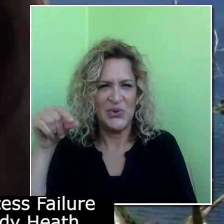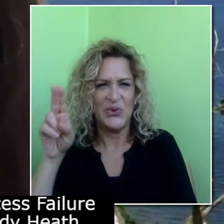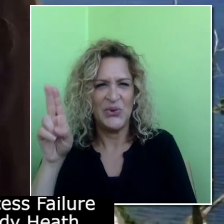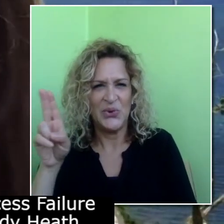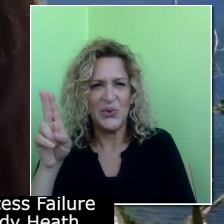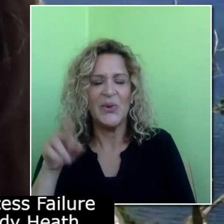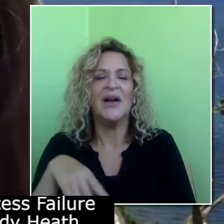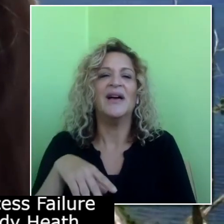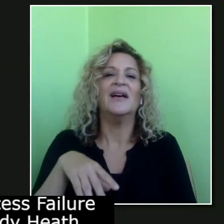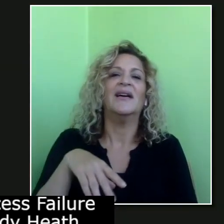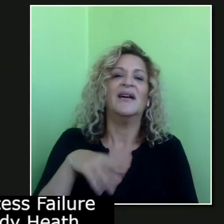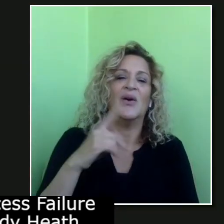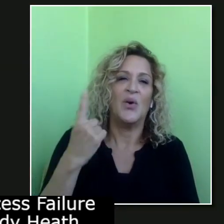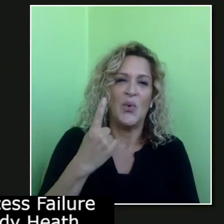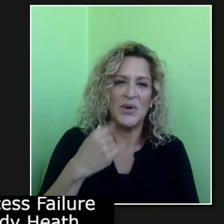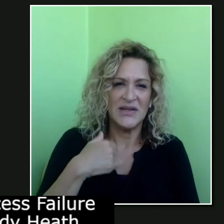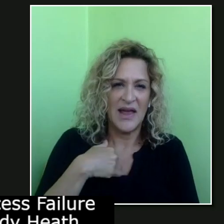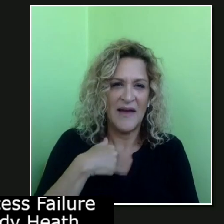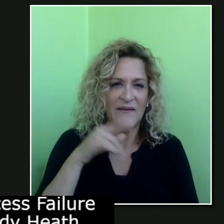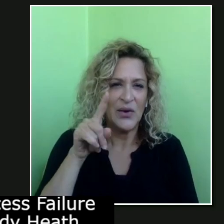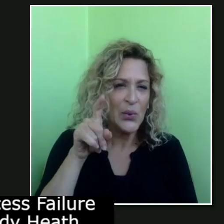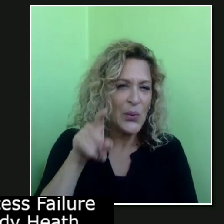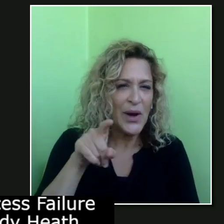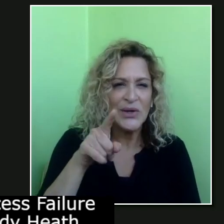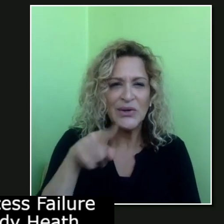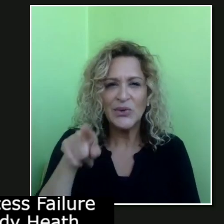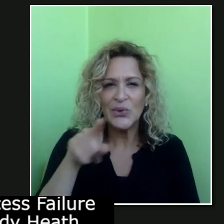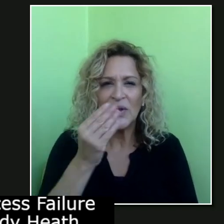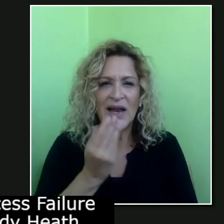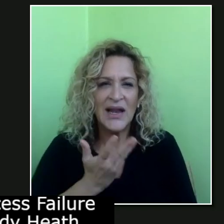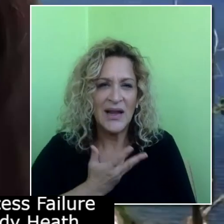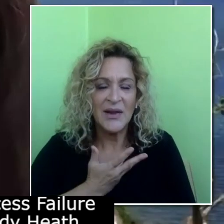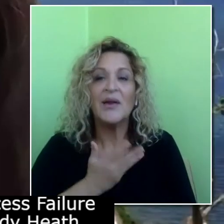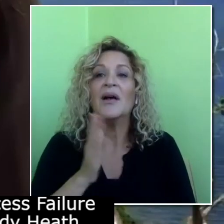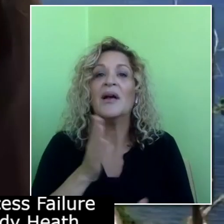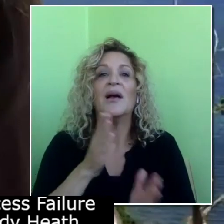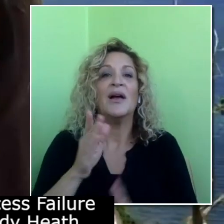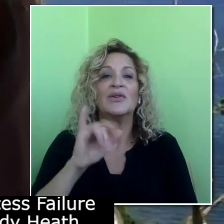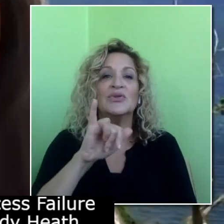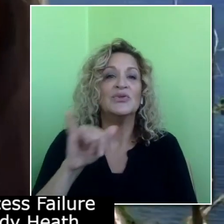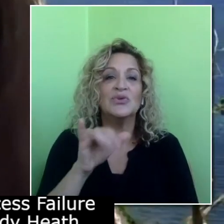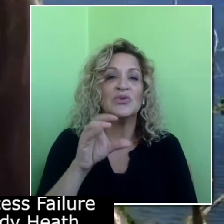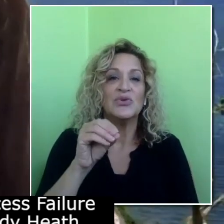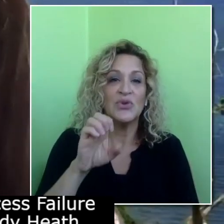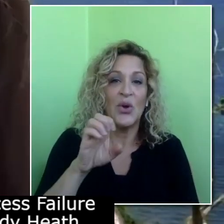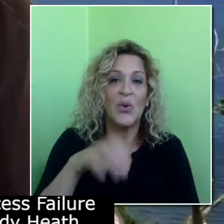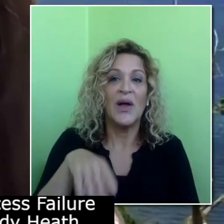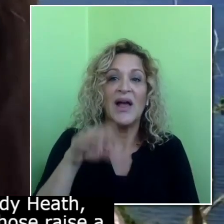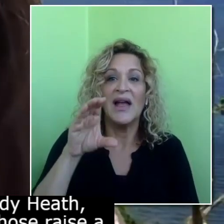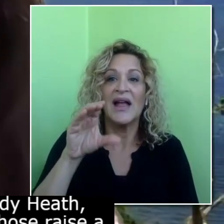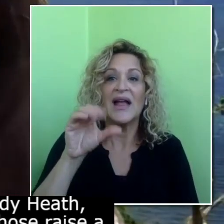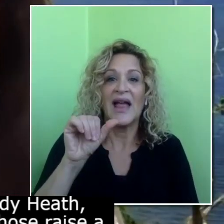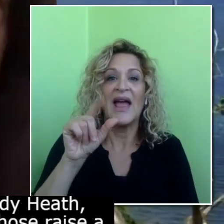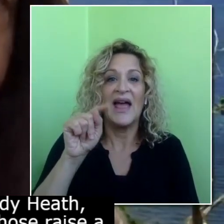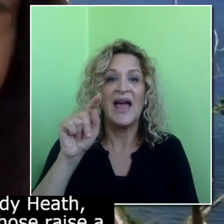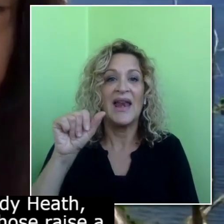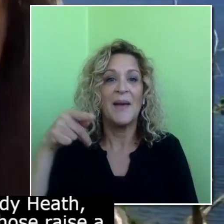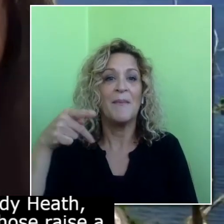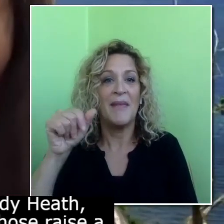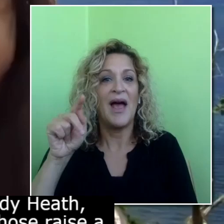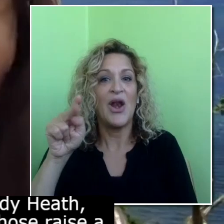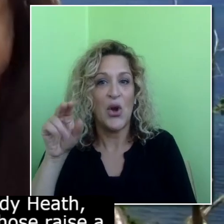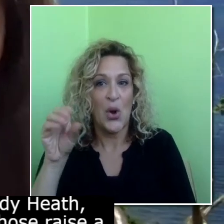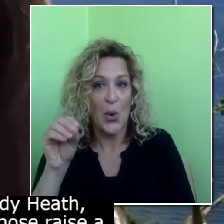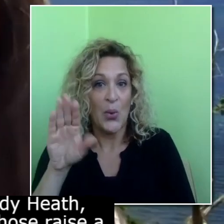raise a question, let us know. Joe Catapano is here. If you have any issues